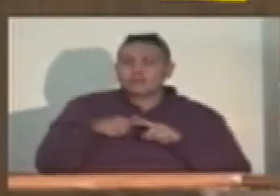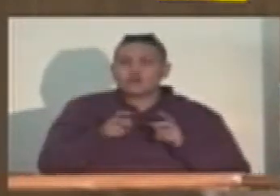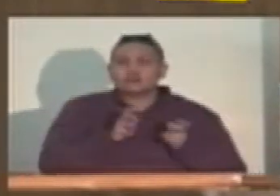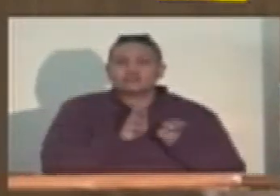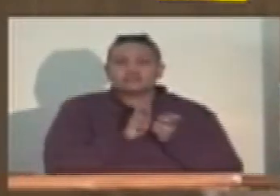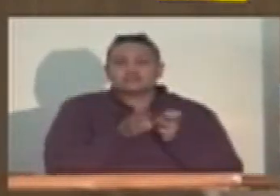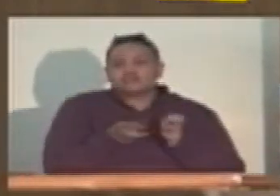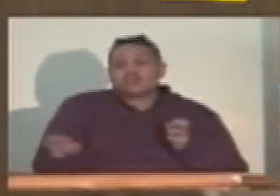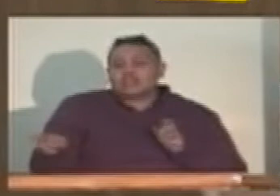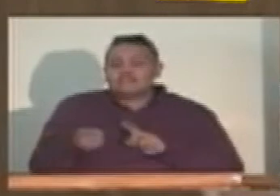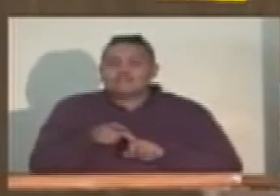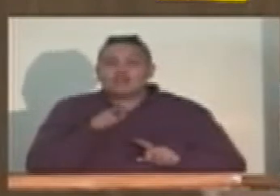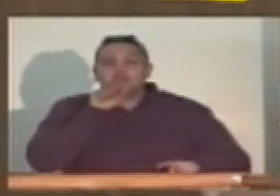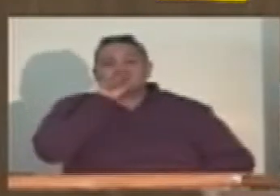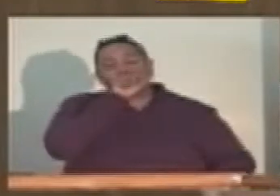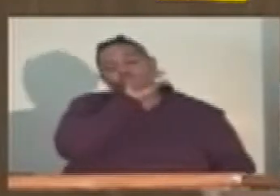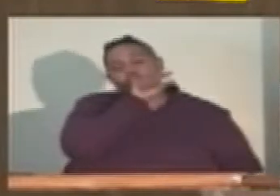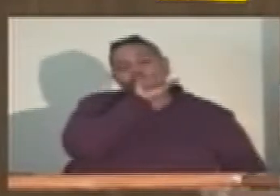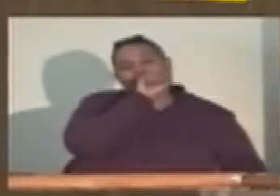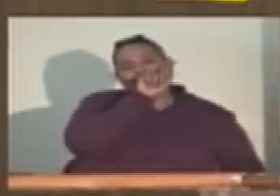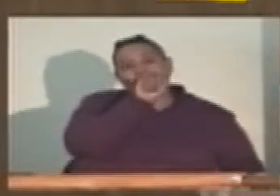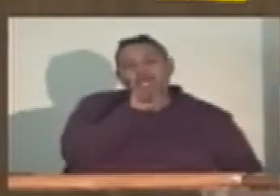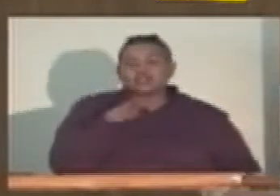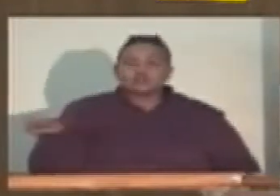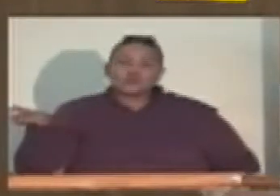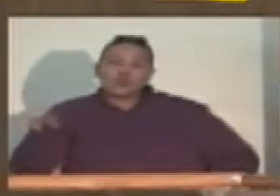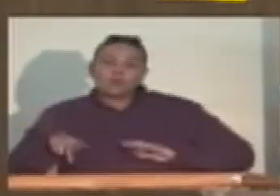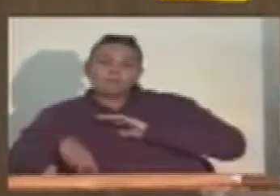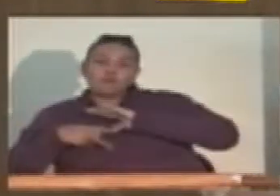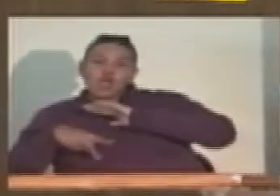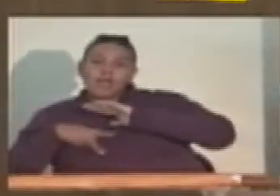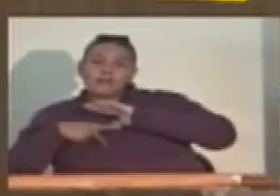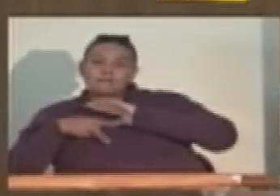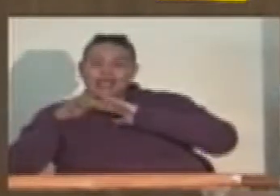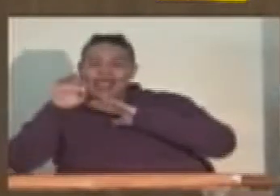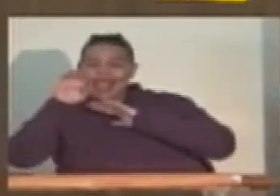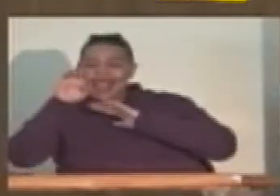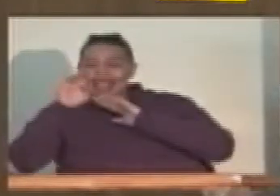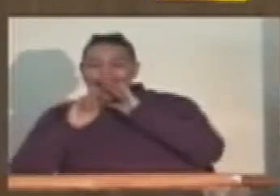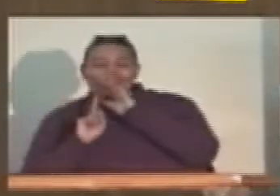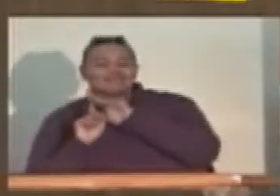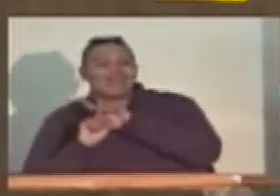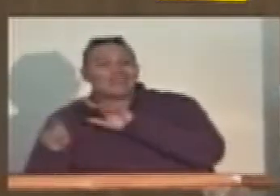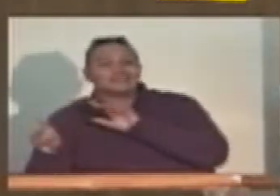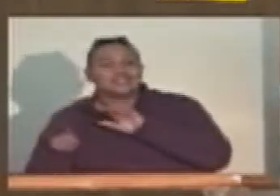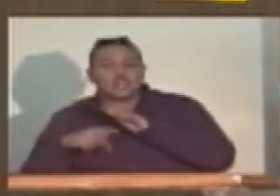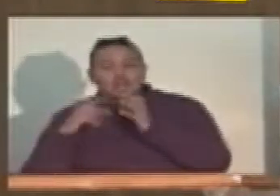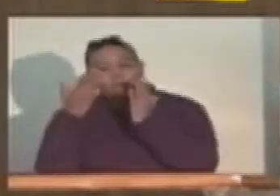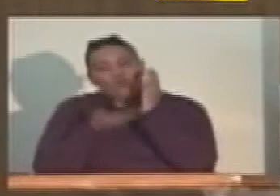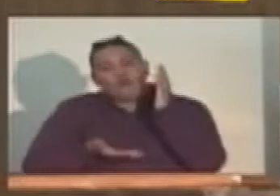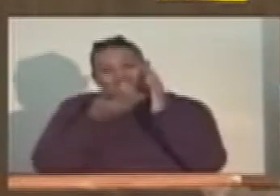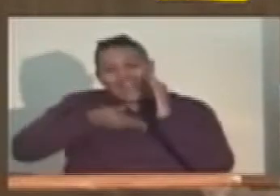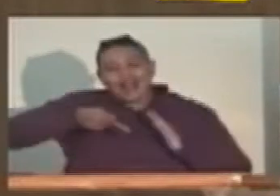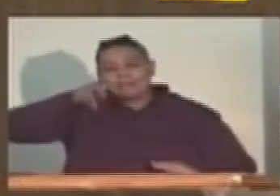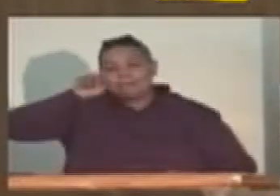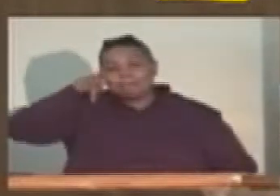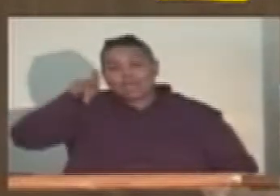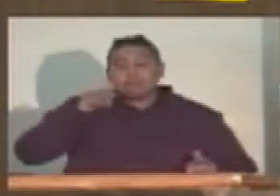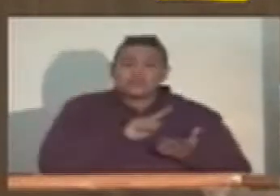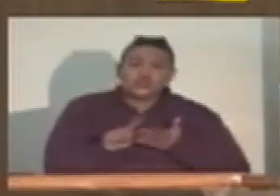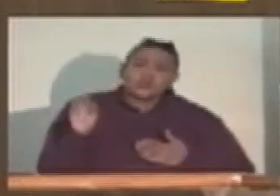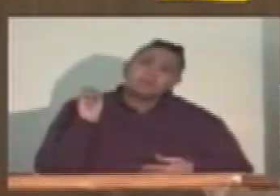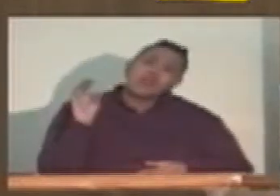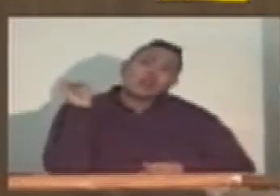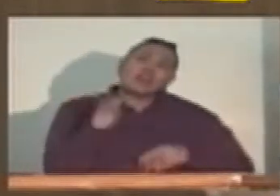transition from the GSAT to the primary exit profile, PEP. And this week, we have seen a number of articles